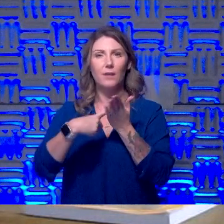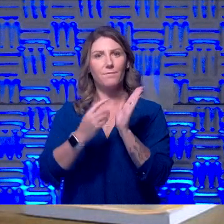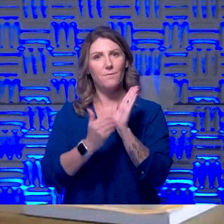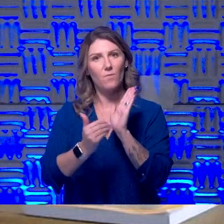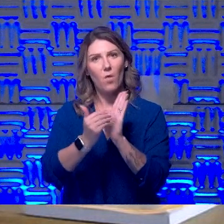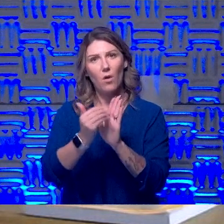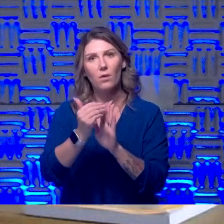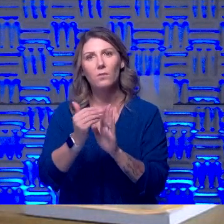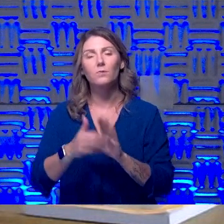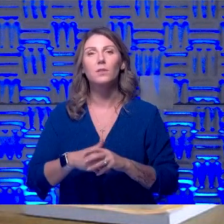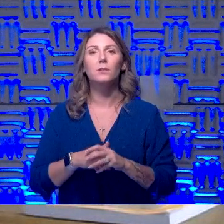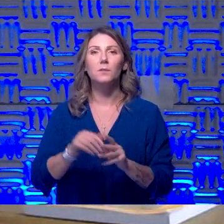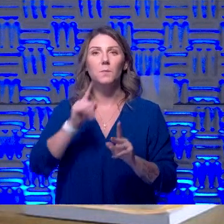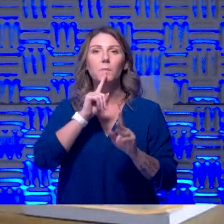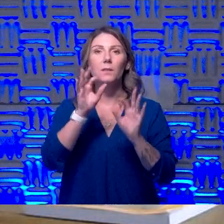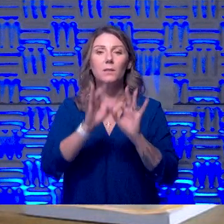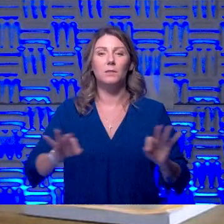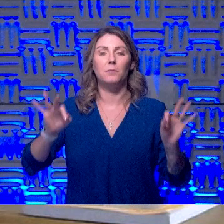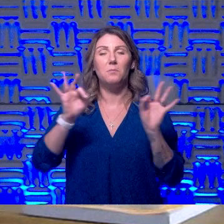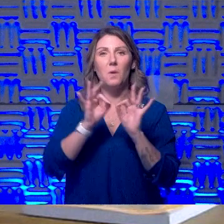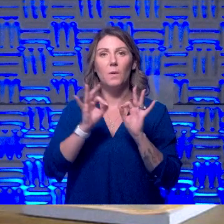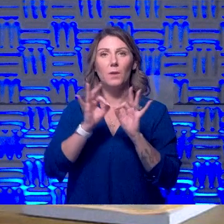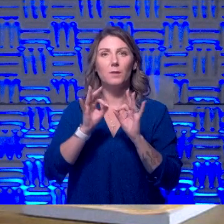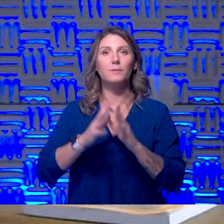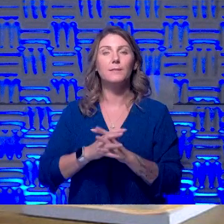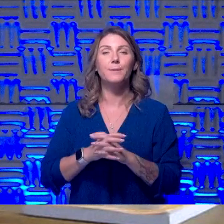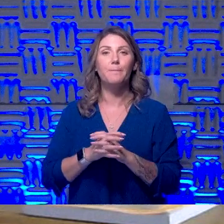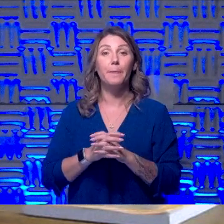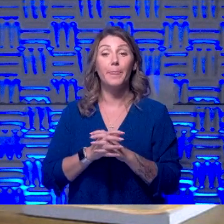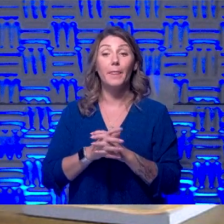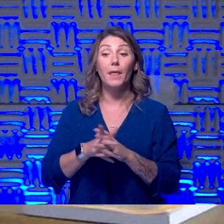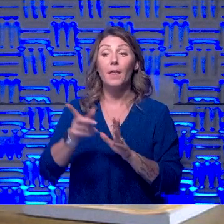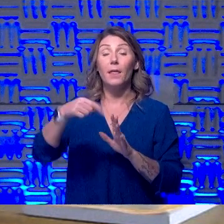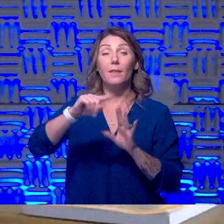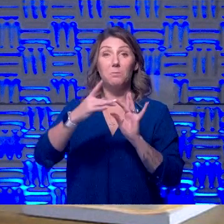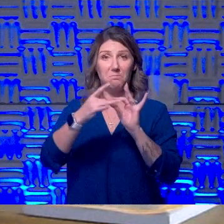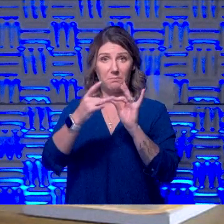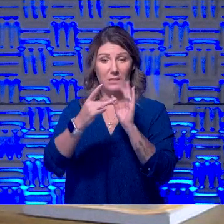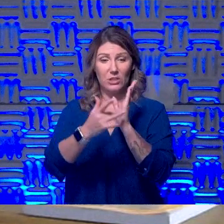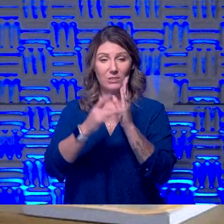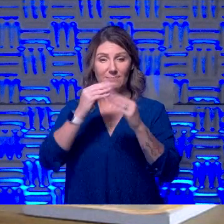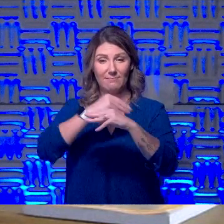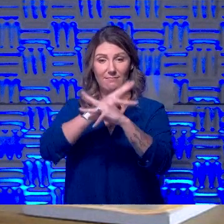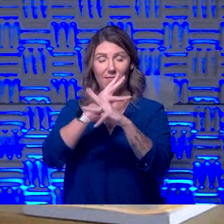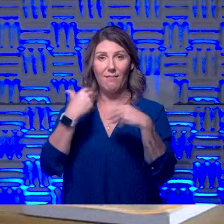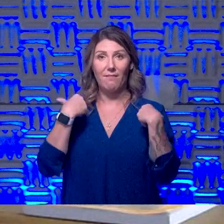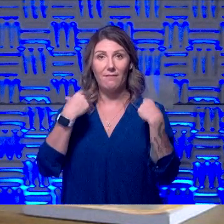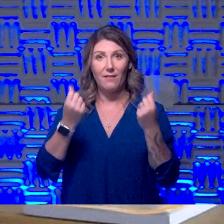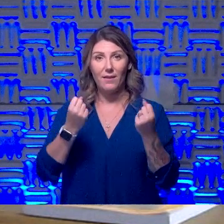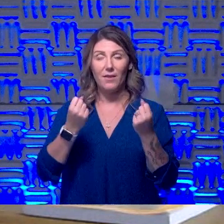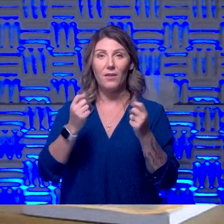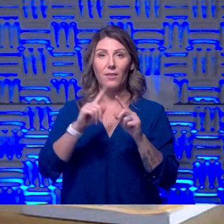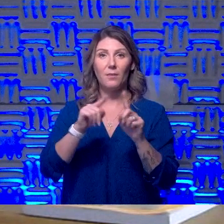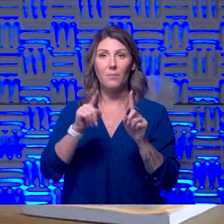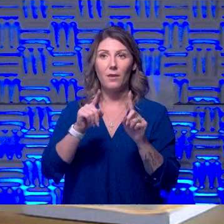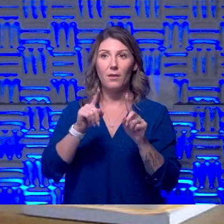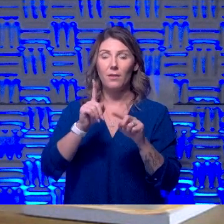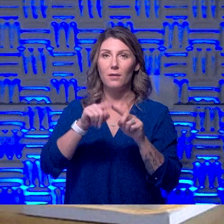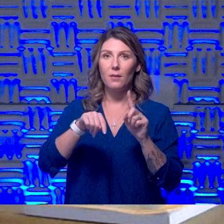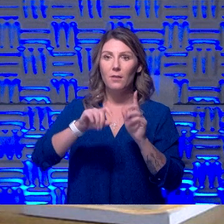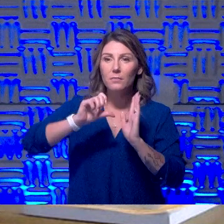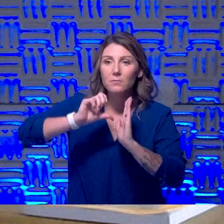and a very important one. I know they mentioned telehealth, but we cannot underemphasize